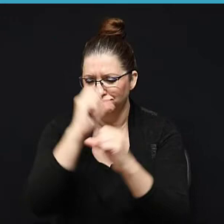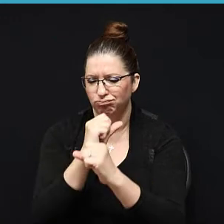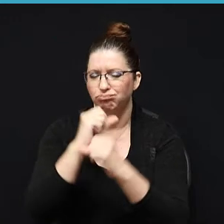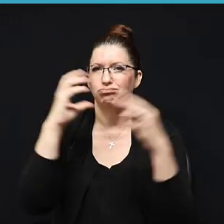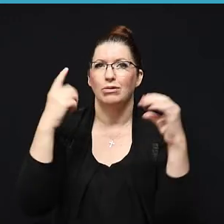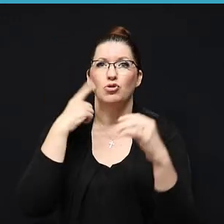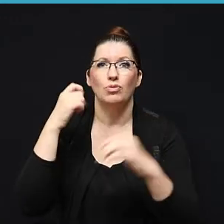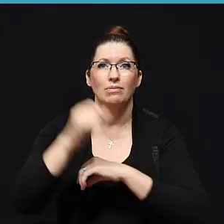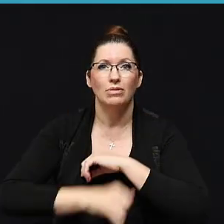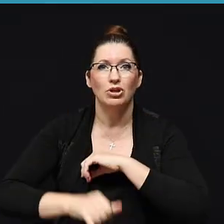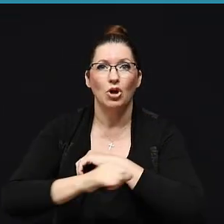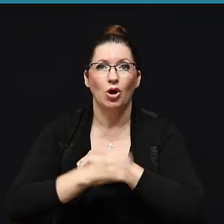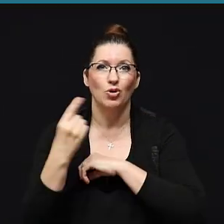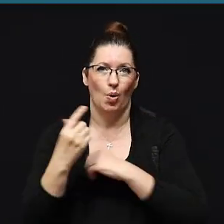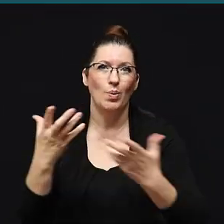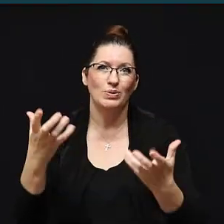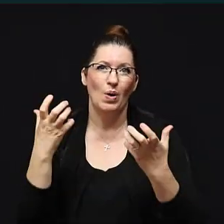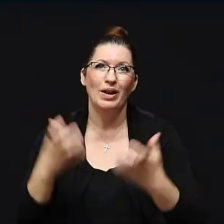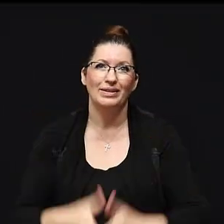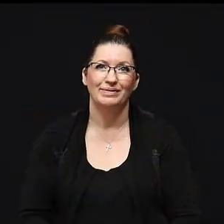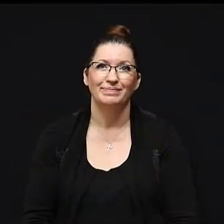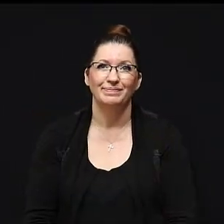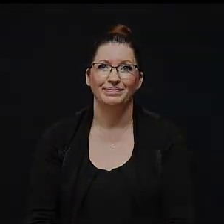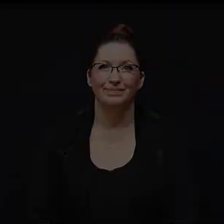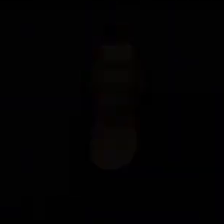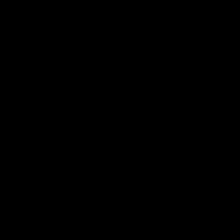by Volcker